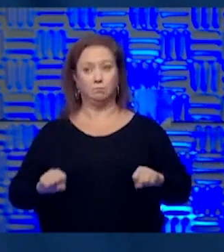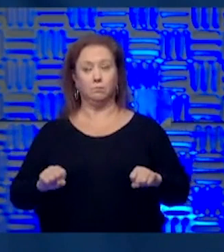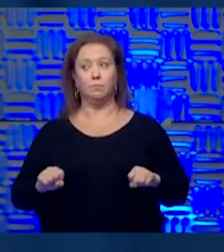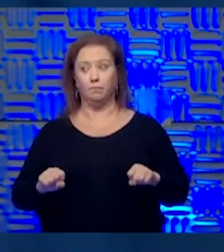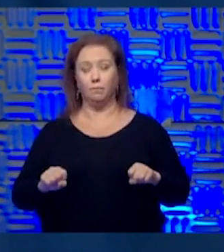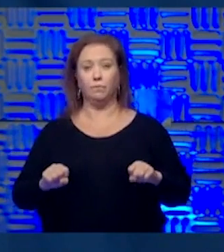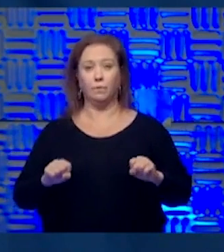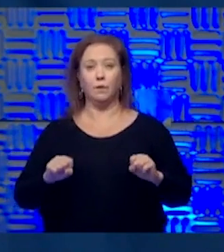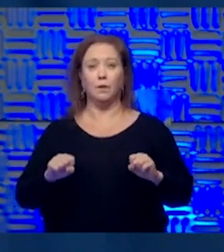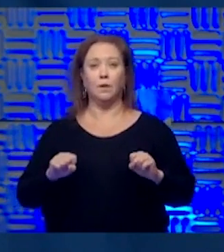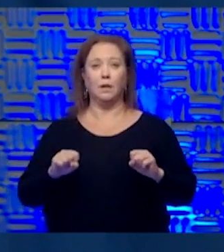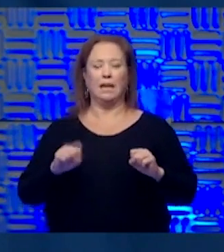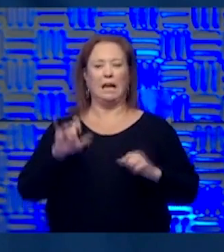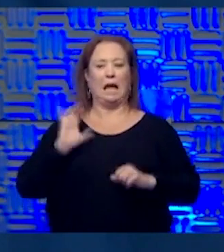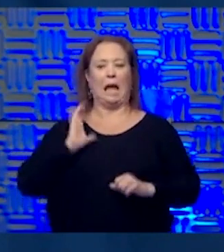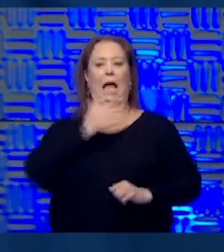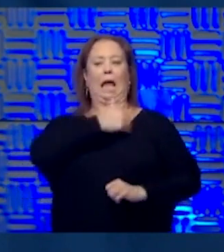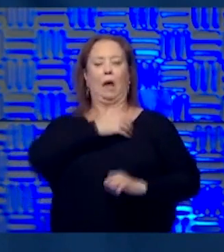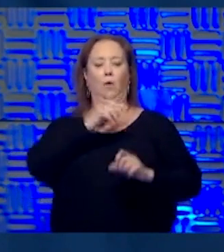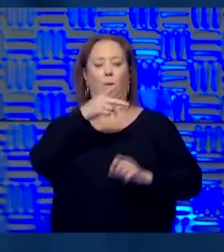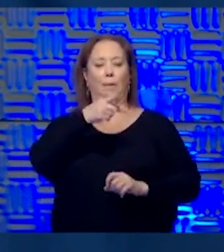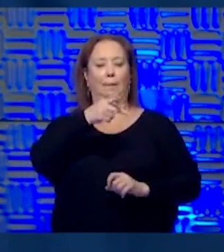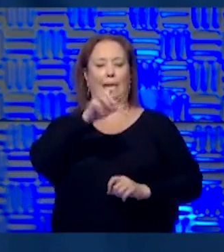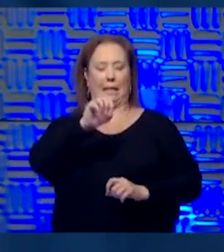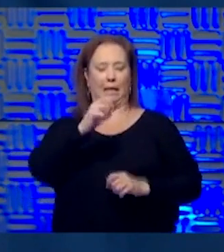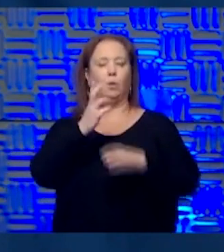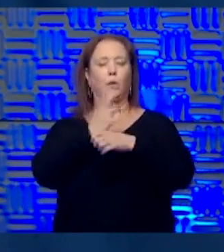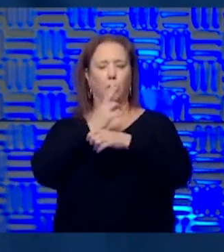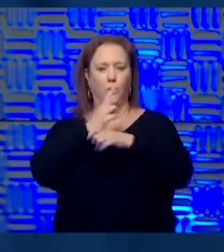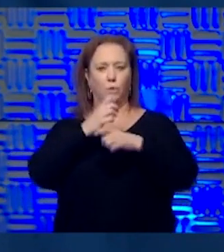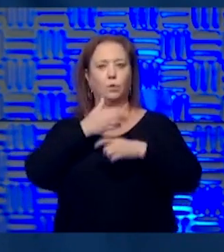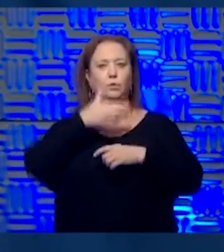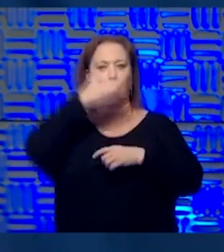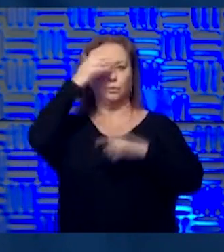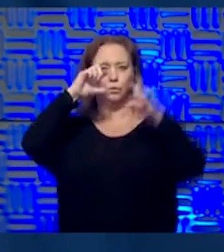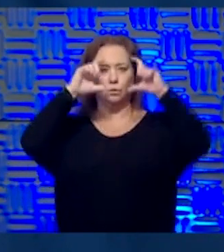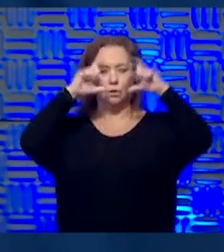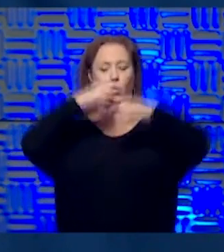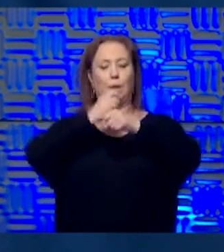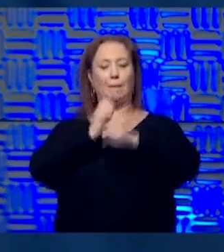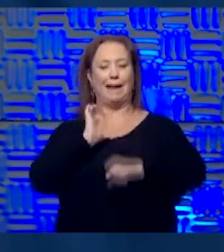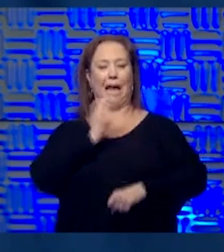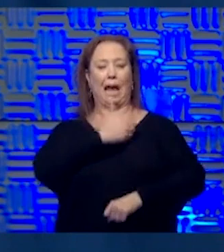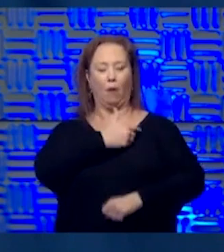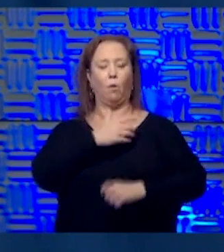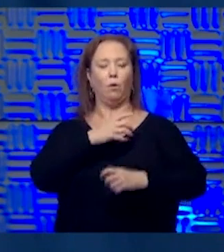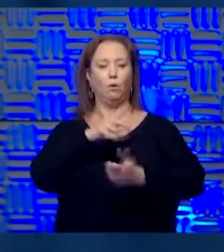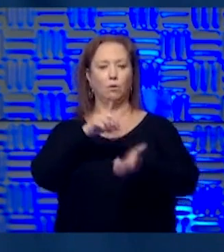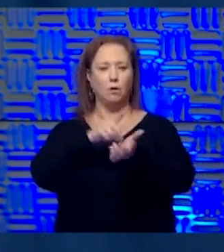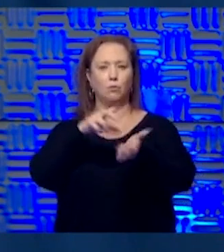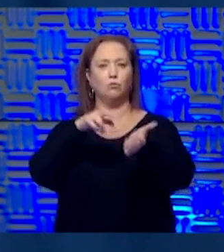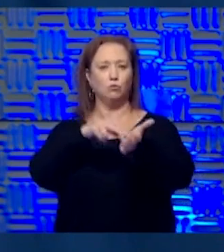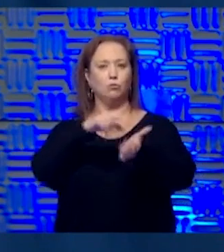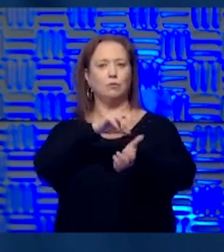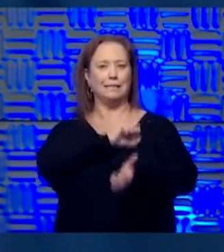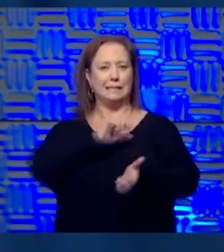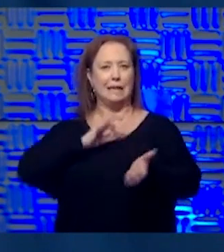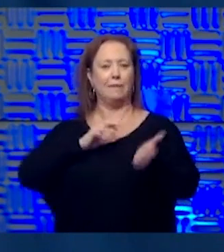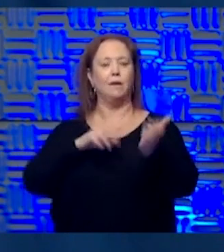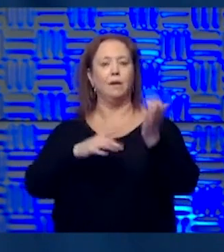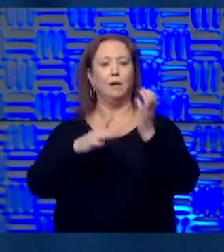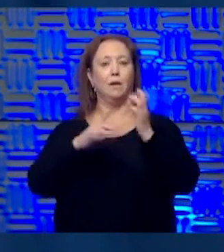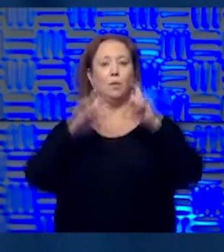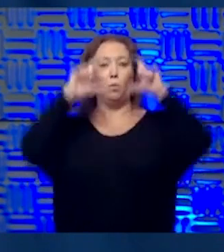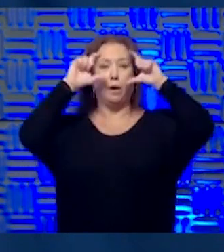of the main tenets of our PPE. We do encourage and we make our healthcare providers wear goggles